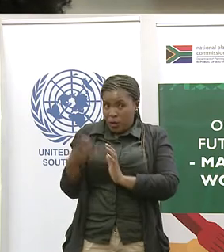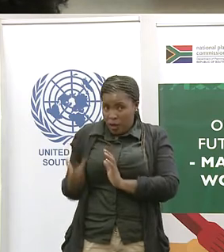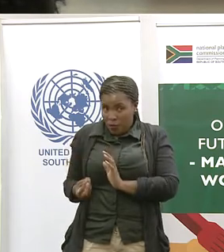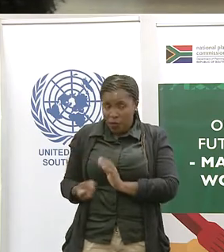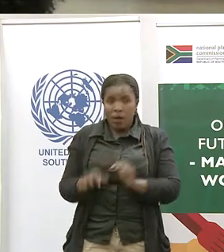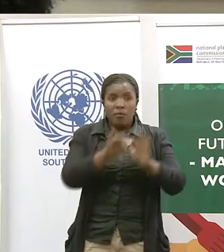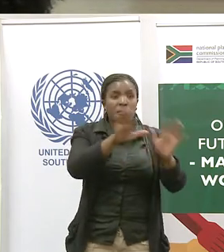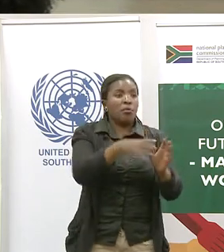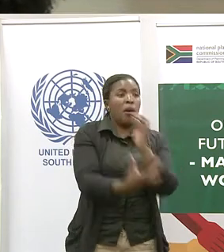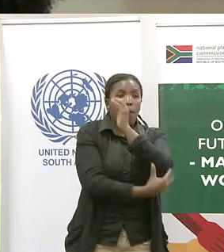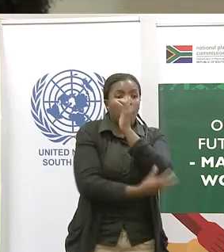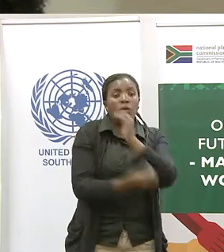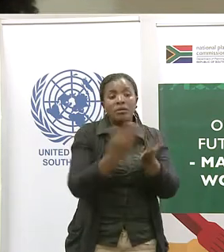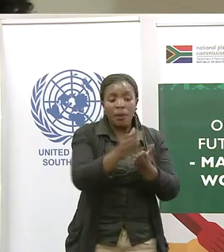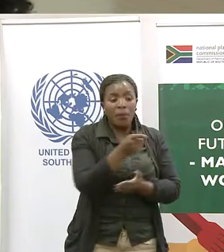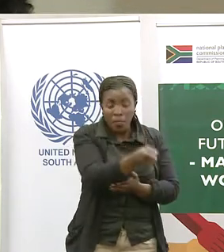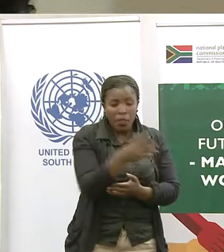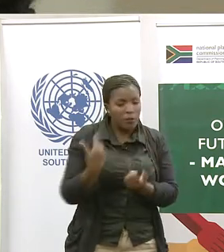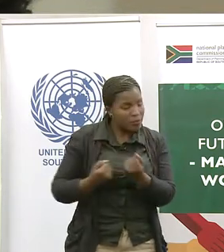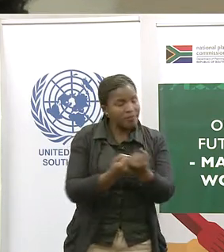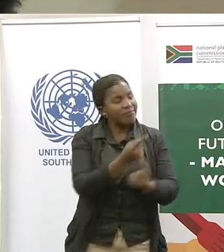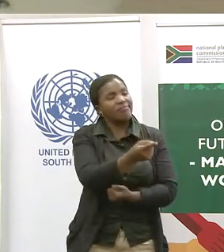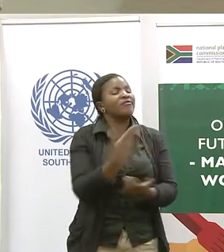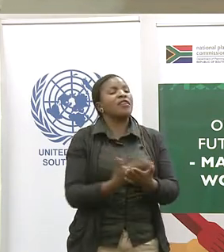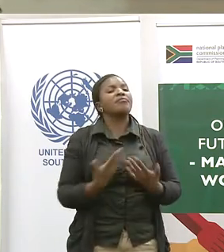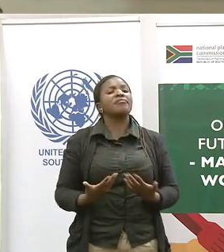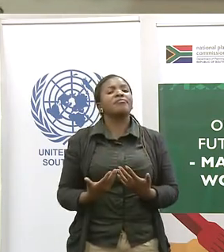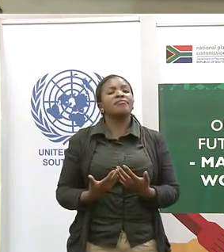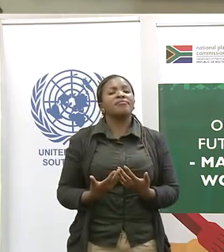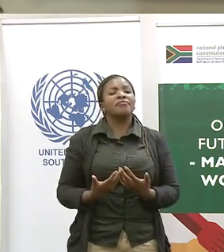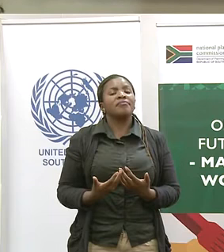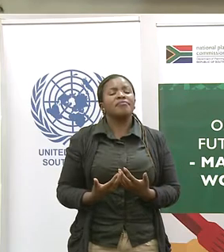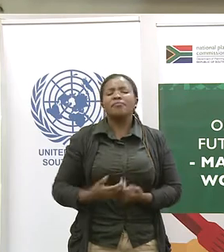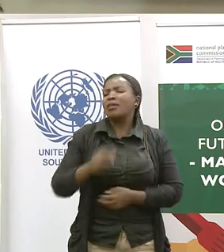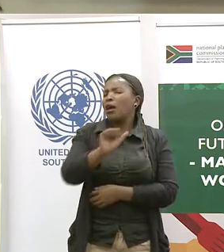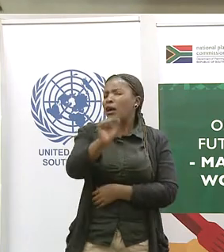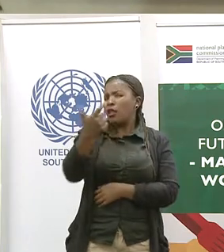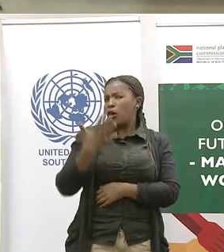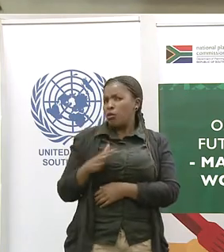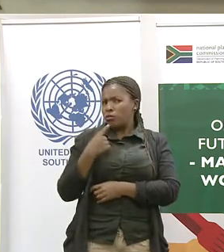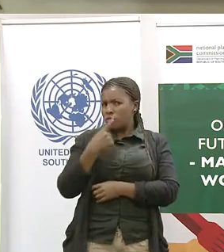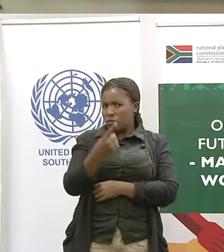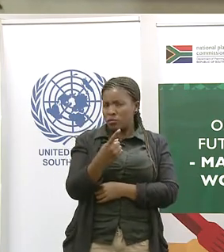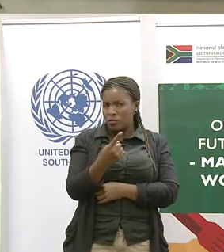and we actually need to do that. The other thing I wanted to say is that it is not government that does it